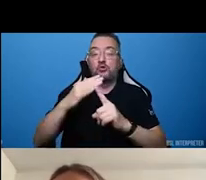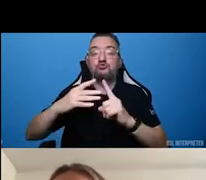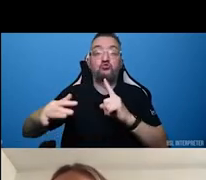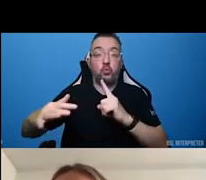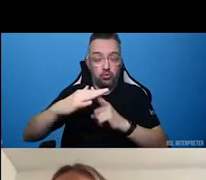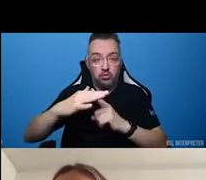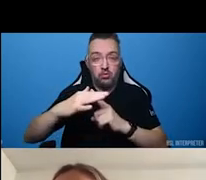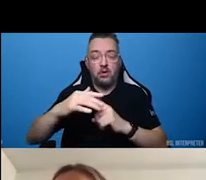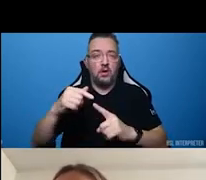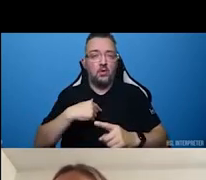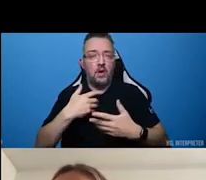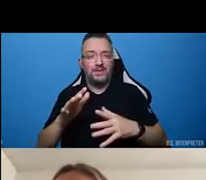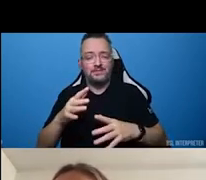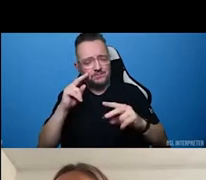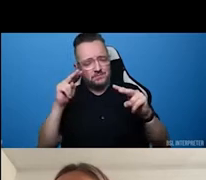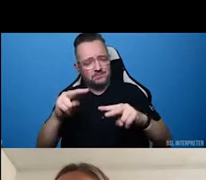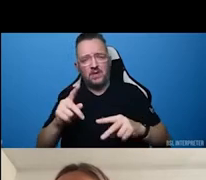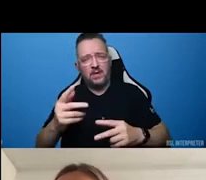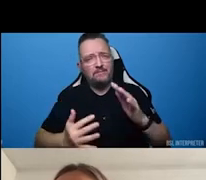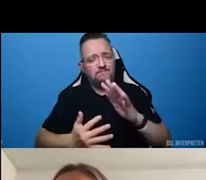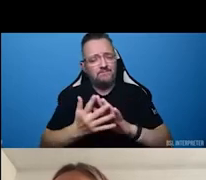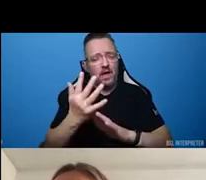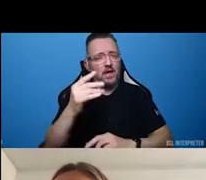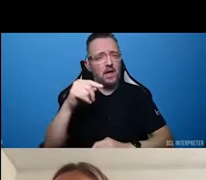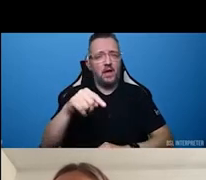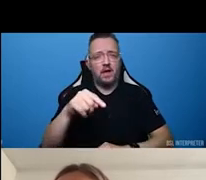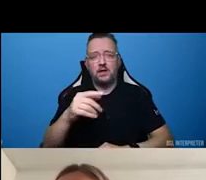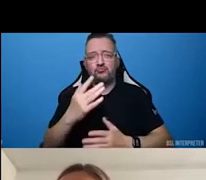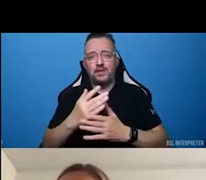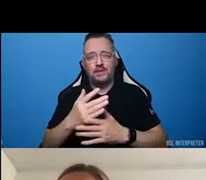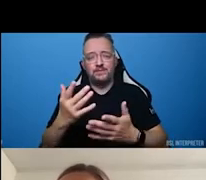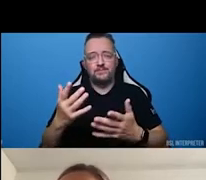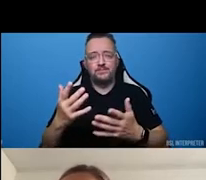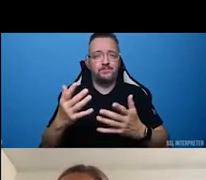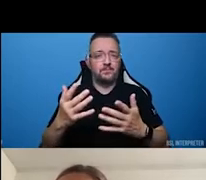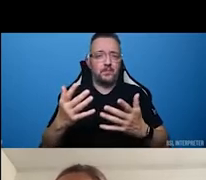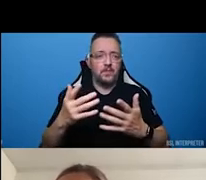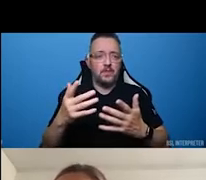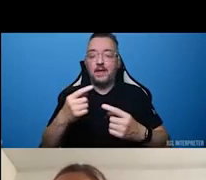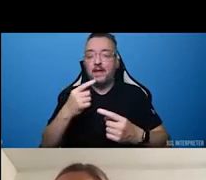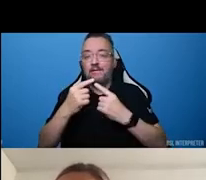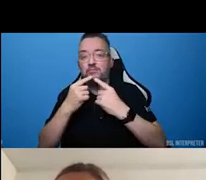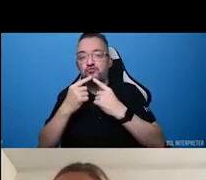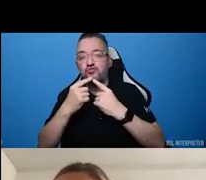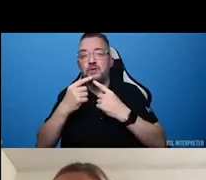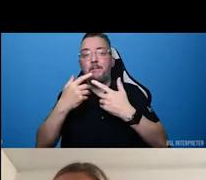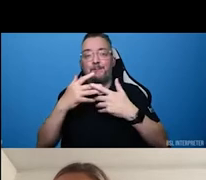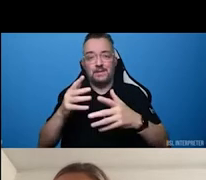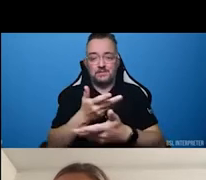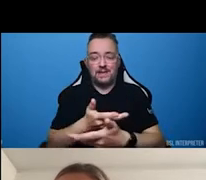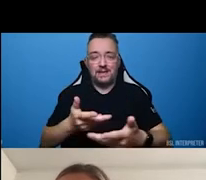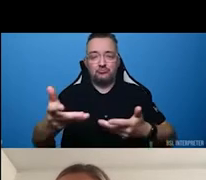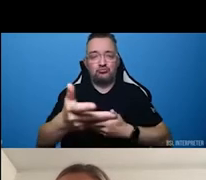we were interested in the fire as the kind of primitive space where information exchange historically took